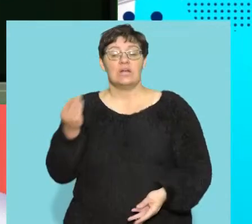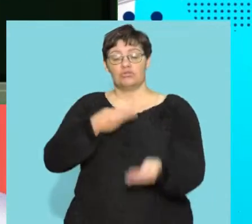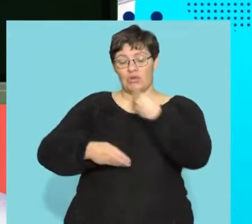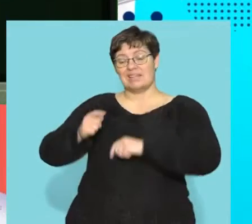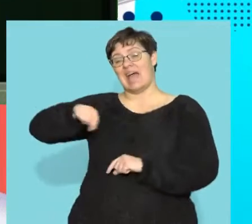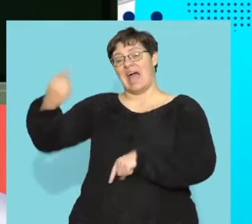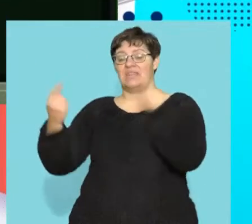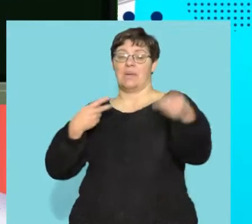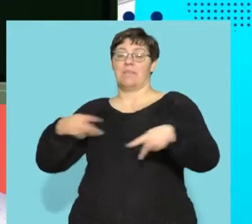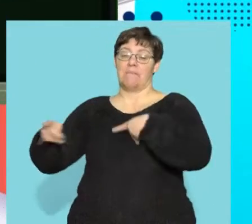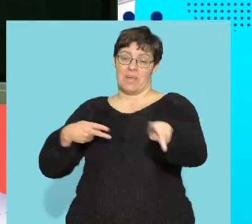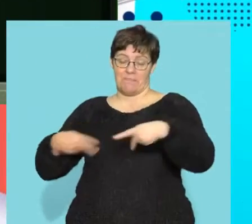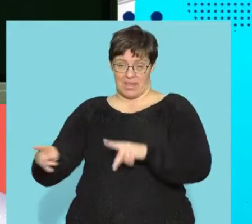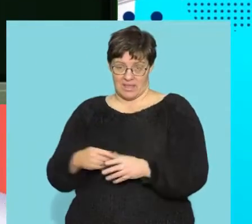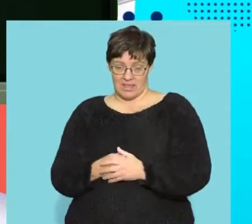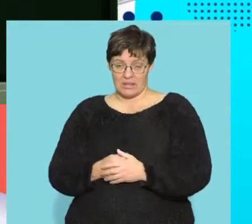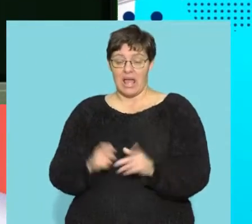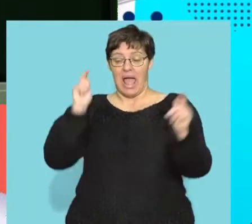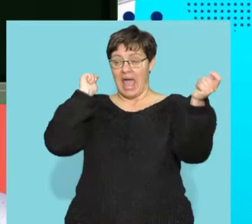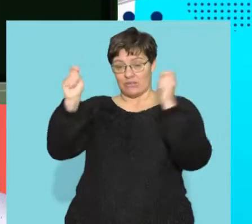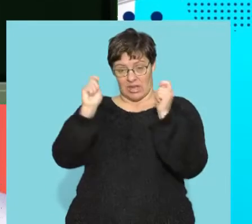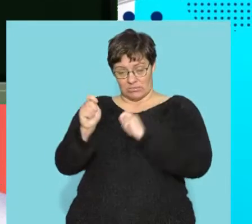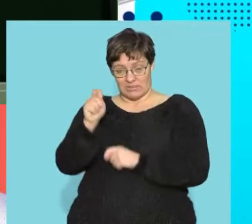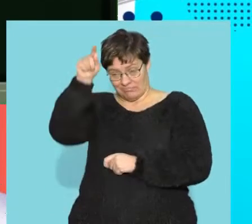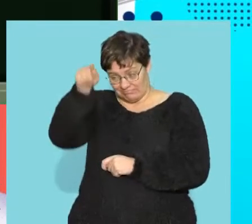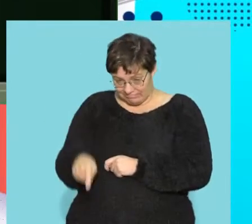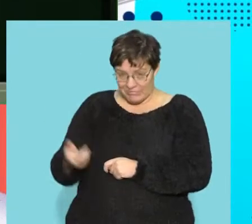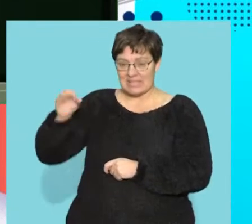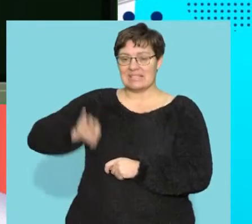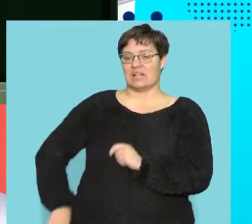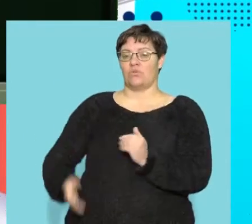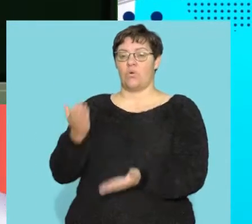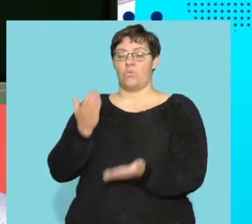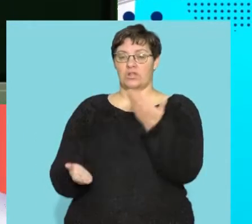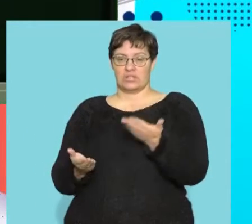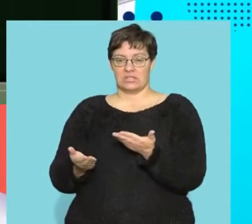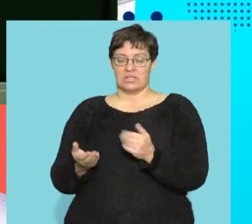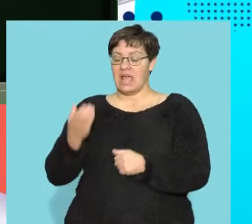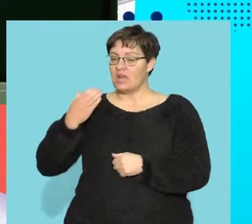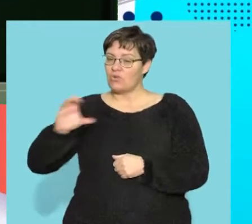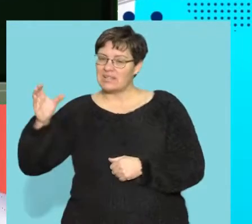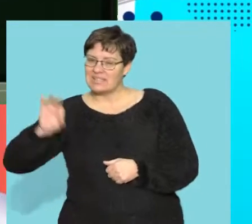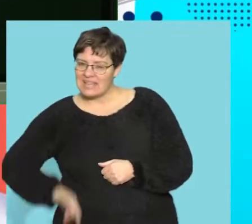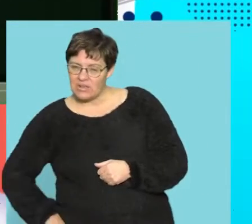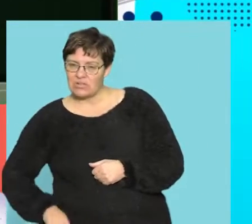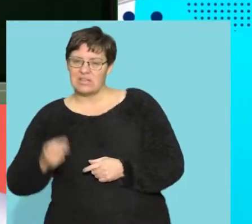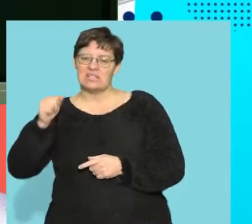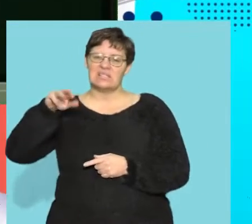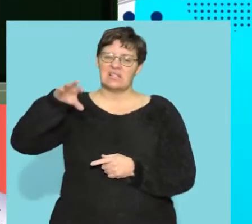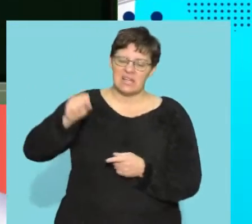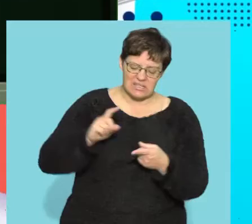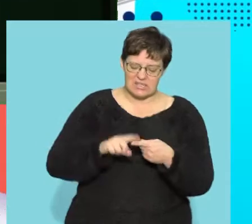other payables, you have all your adjustments in respect of salaries and wages, creditors for salaries,